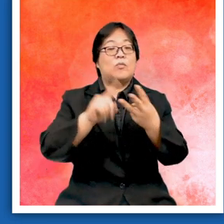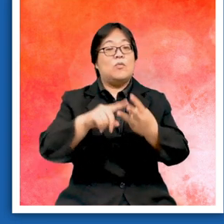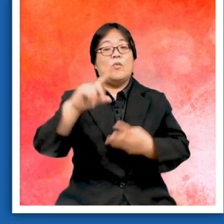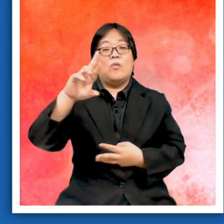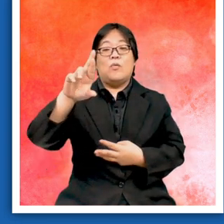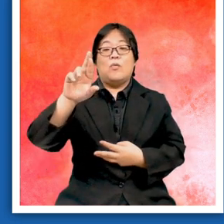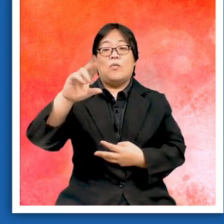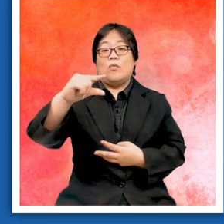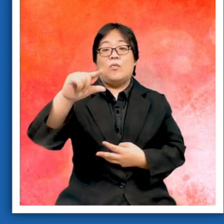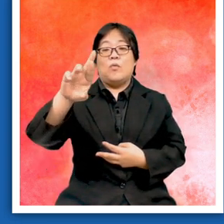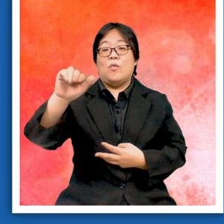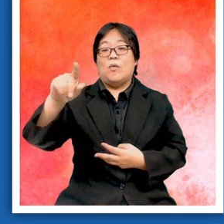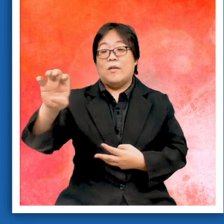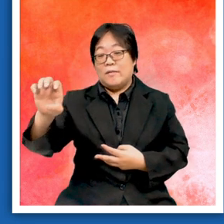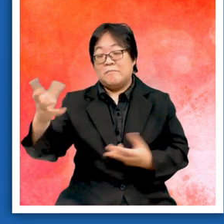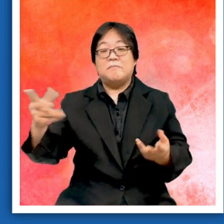also